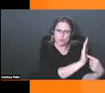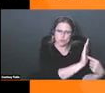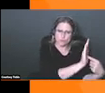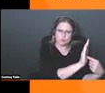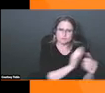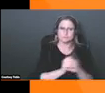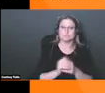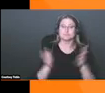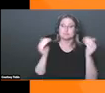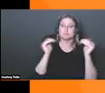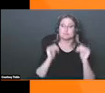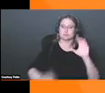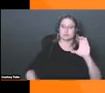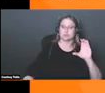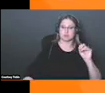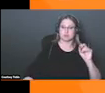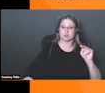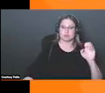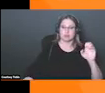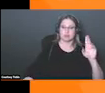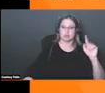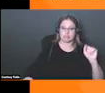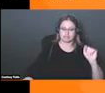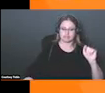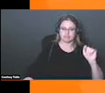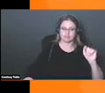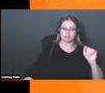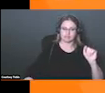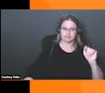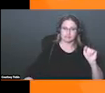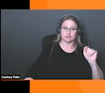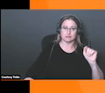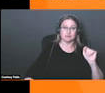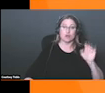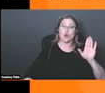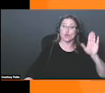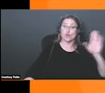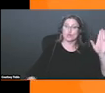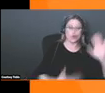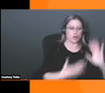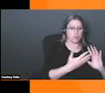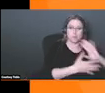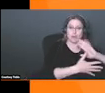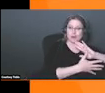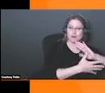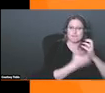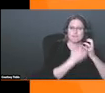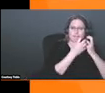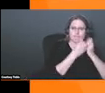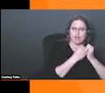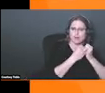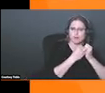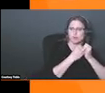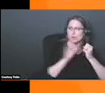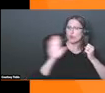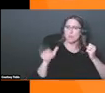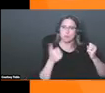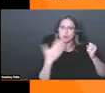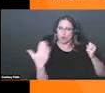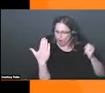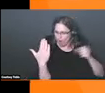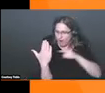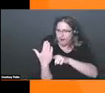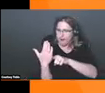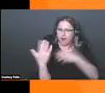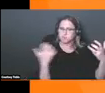to see your priorities, their priorities, sorry, and values in your proposal. This is really, really